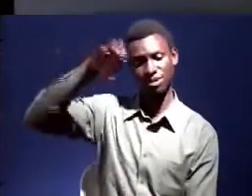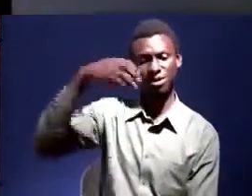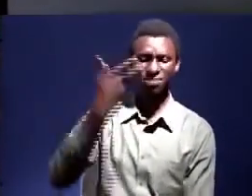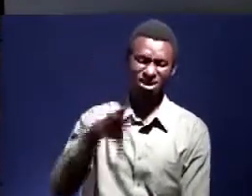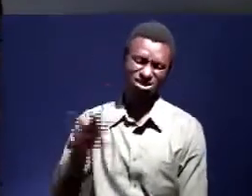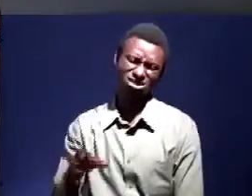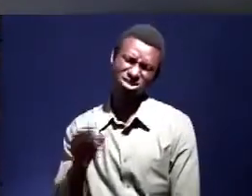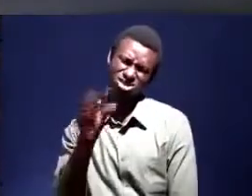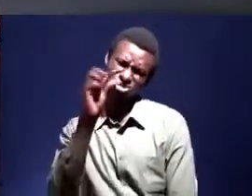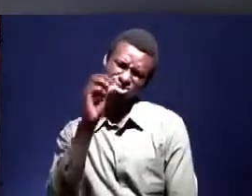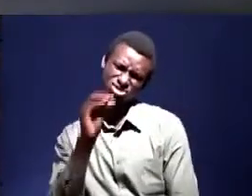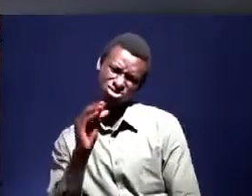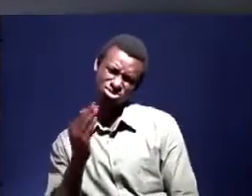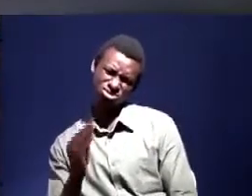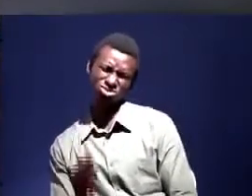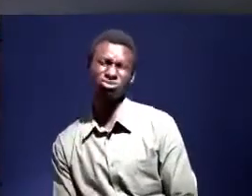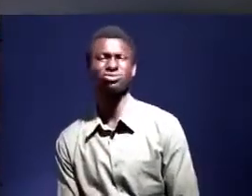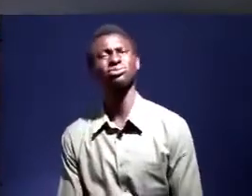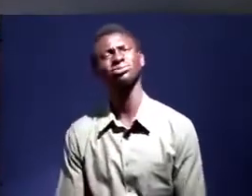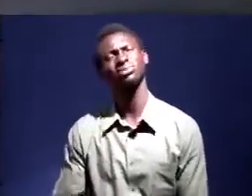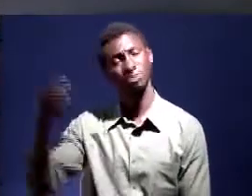How was Jesus baptized?